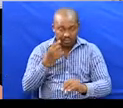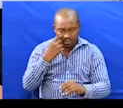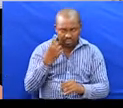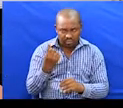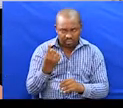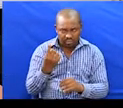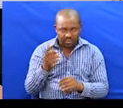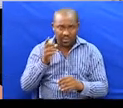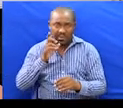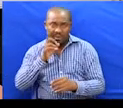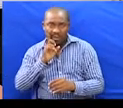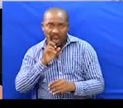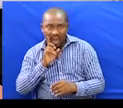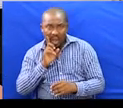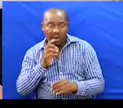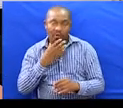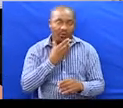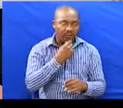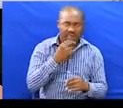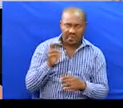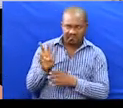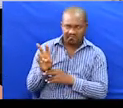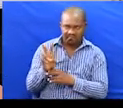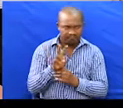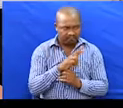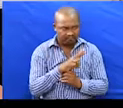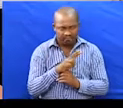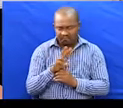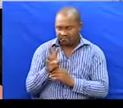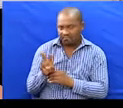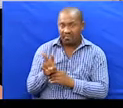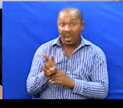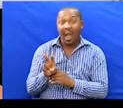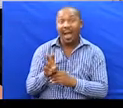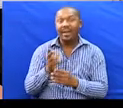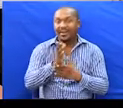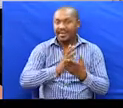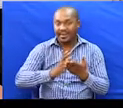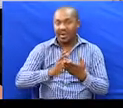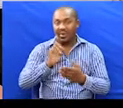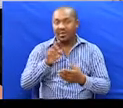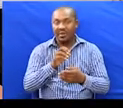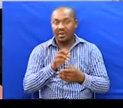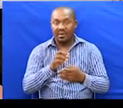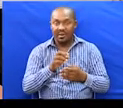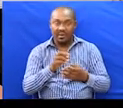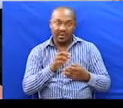You will realize that there are some of the characters you have in your